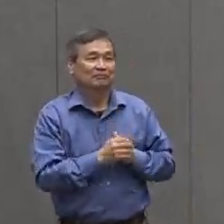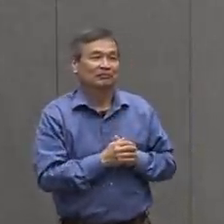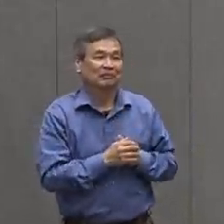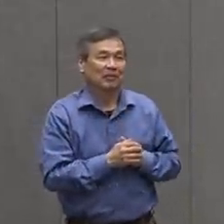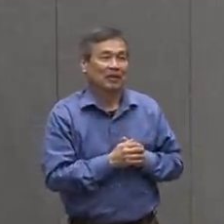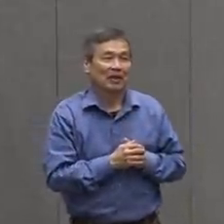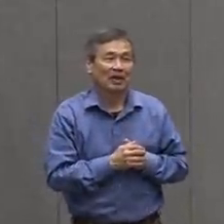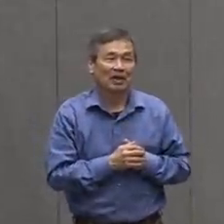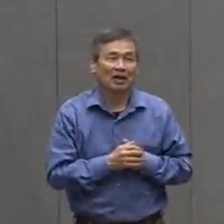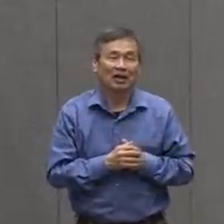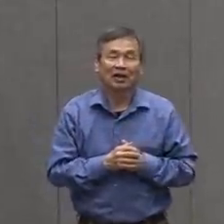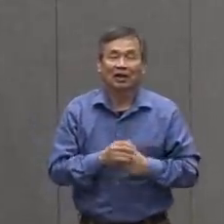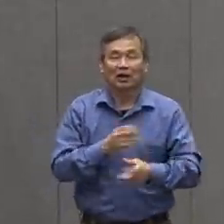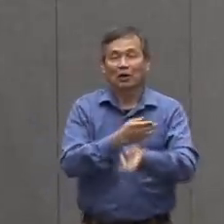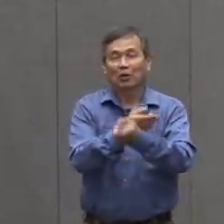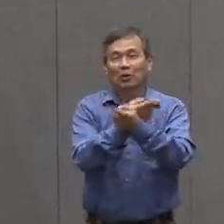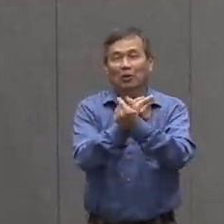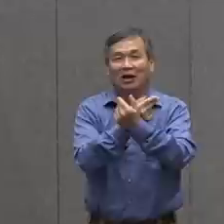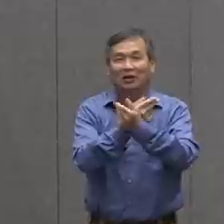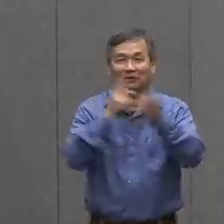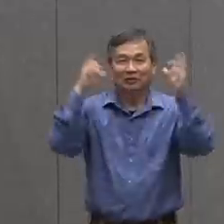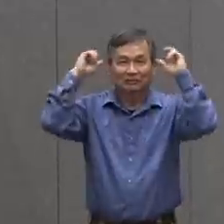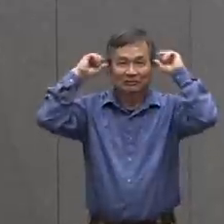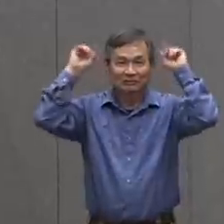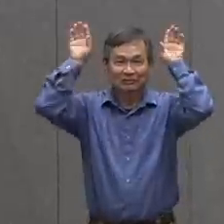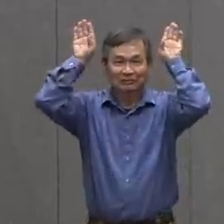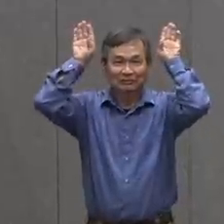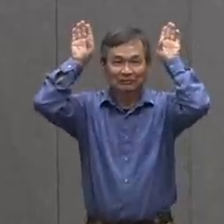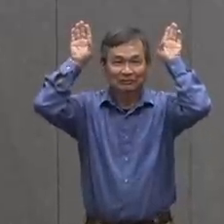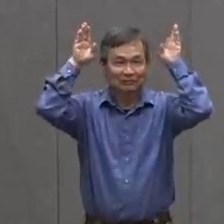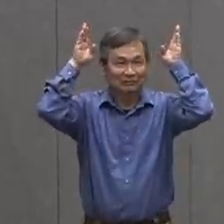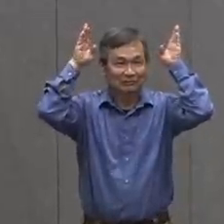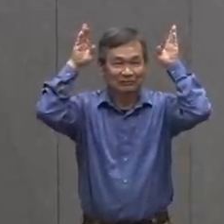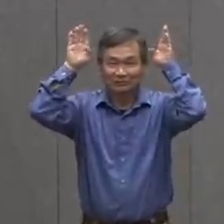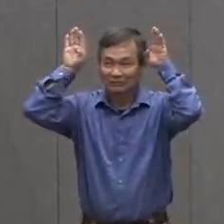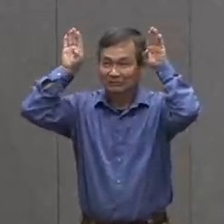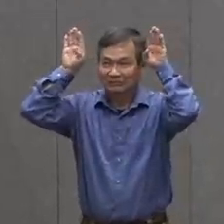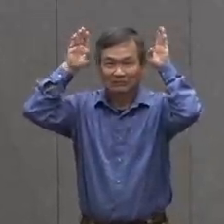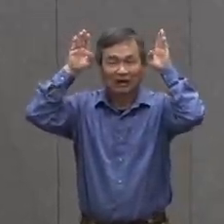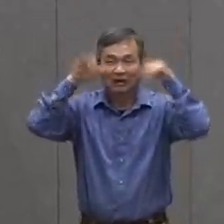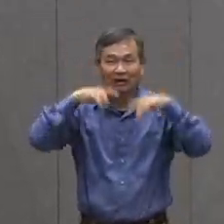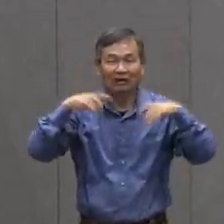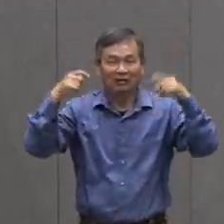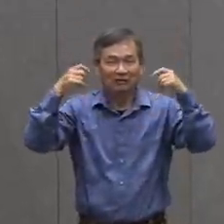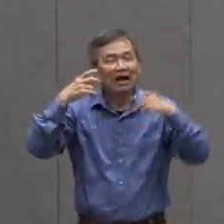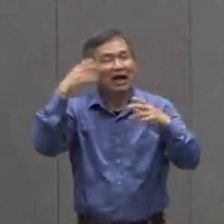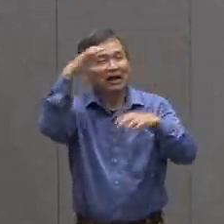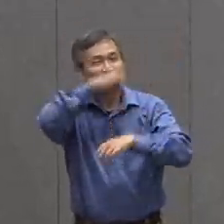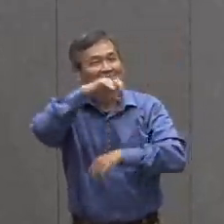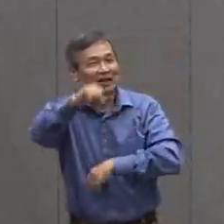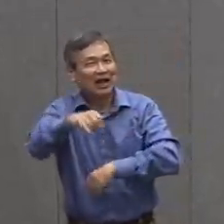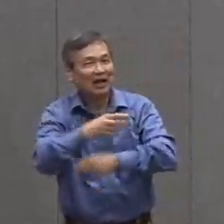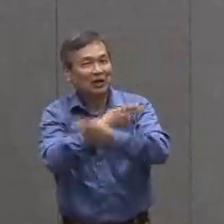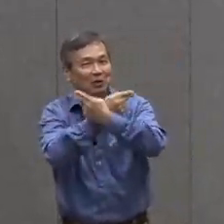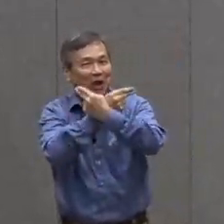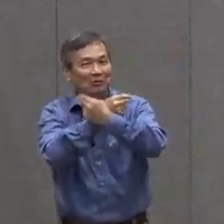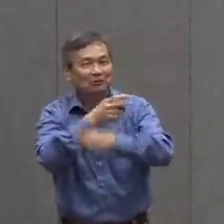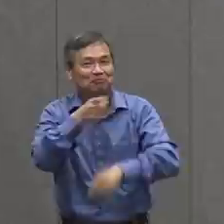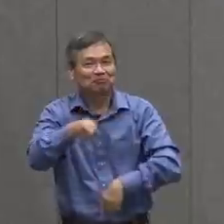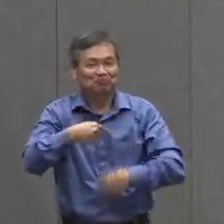If you're a jackrabbit, you use your ears to keep cool. I did guess that one correct, did you?